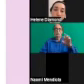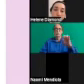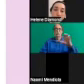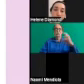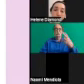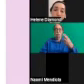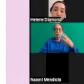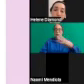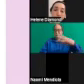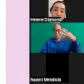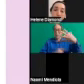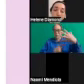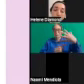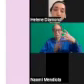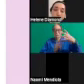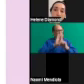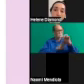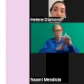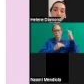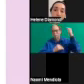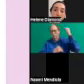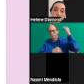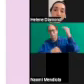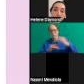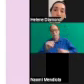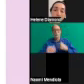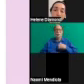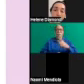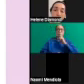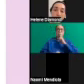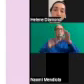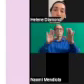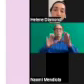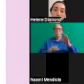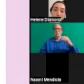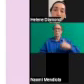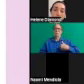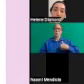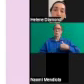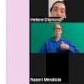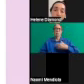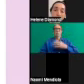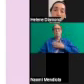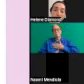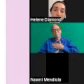me. Just a really wonderful soul, kind man. And